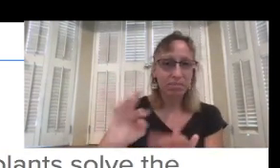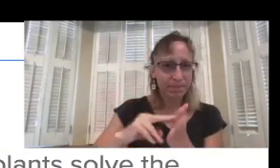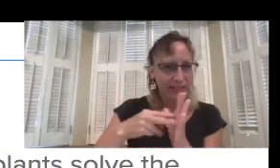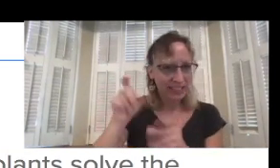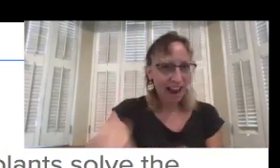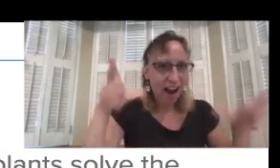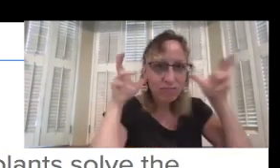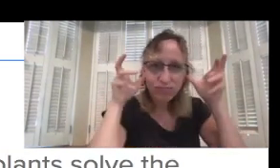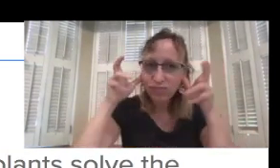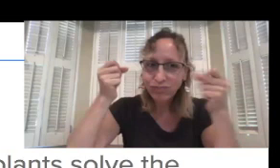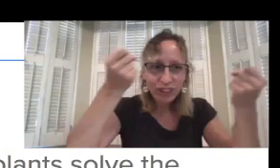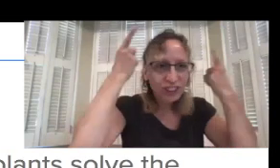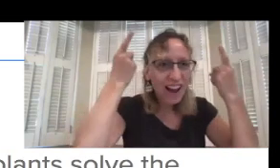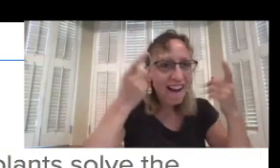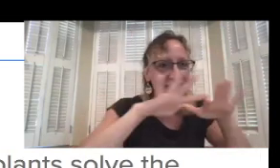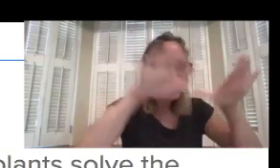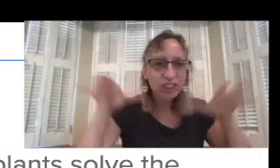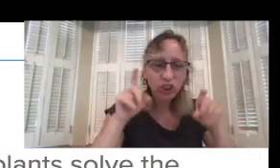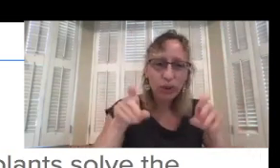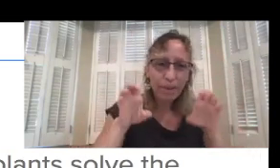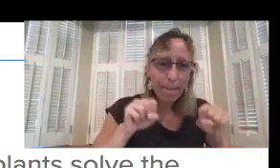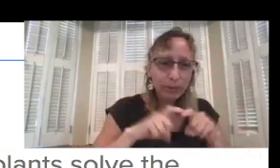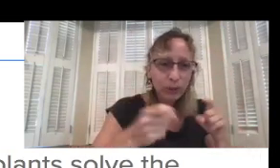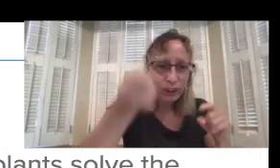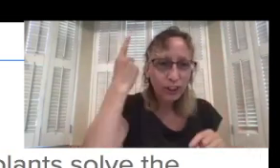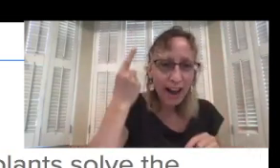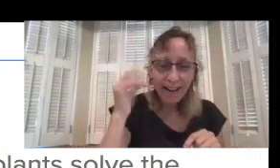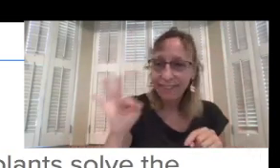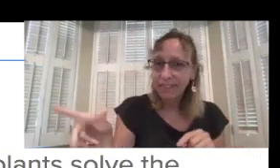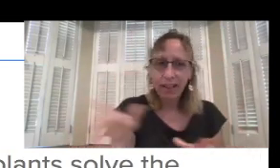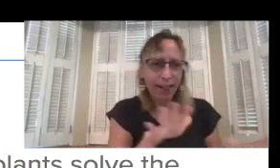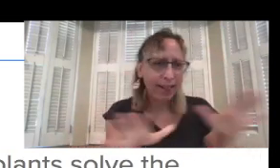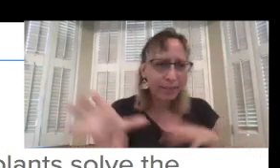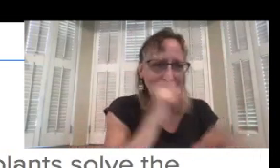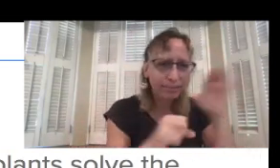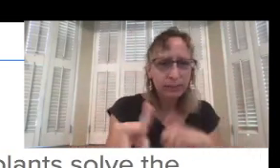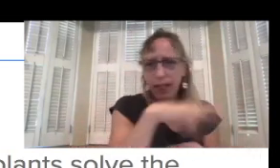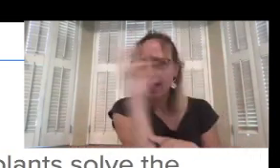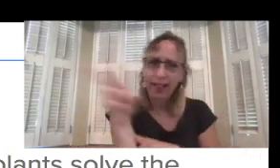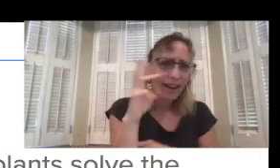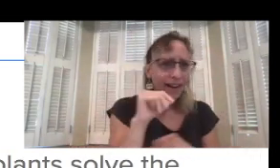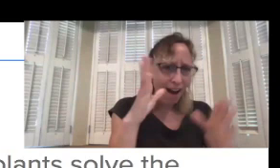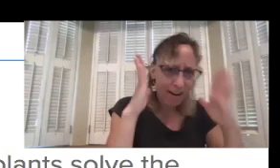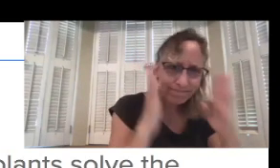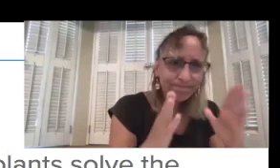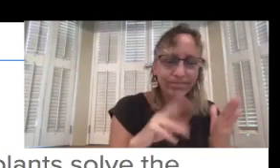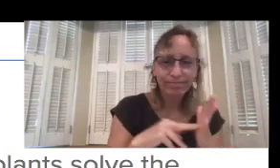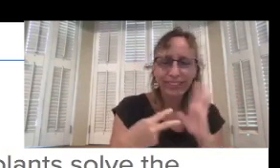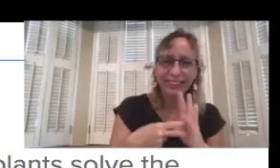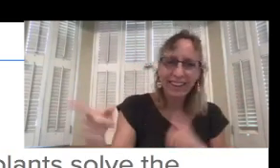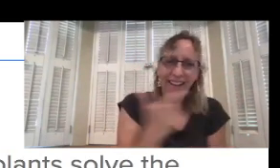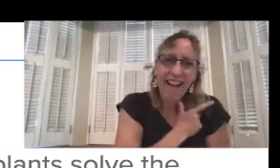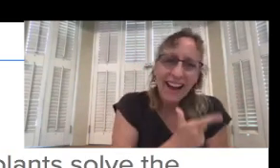We find that many people believe that children who have hearing aids and cochlear implants can understand everything that's going on in their